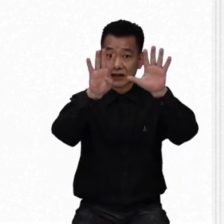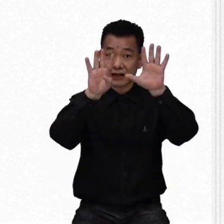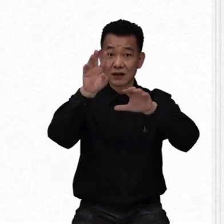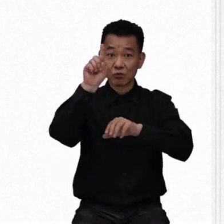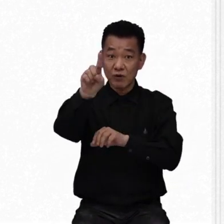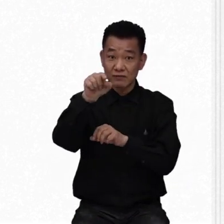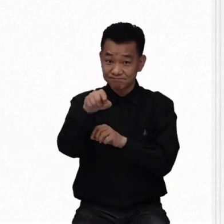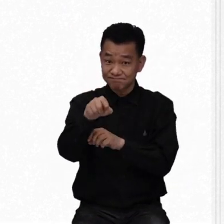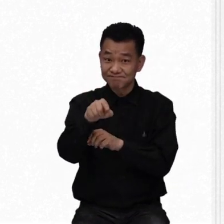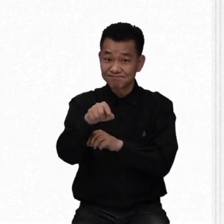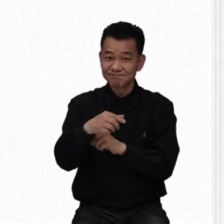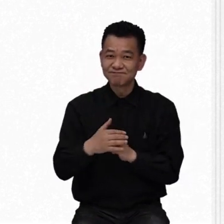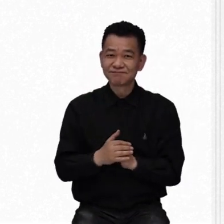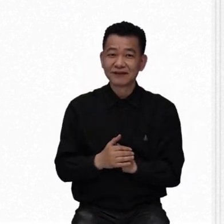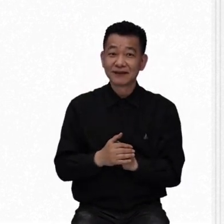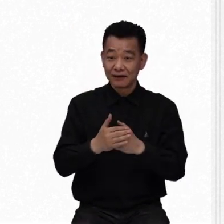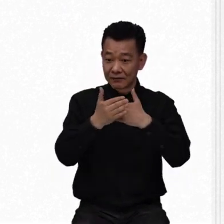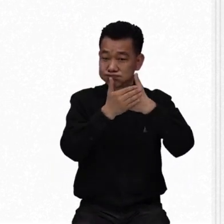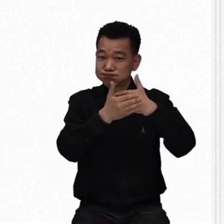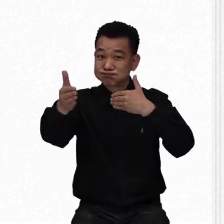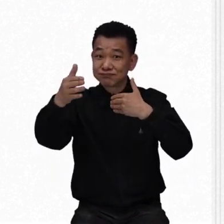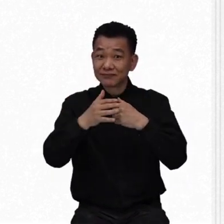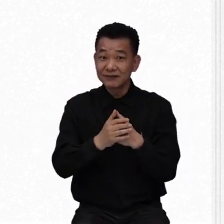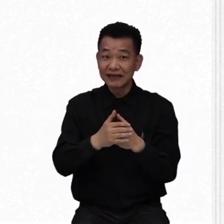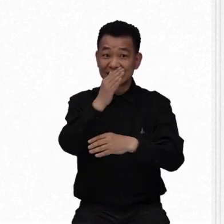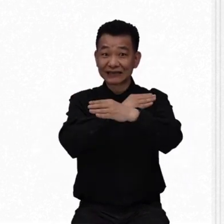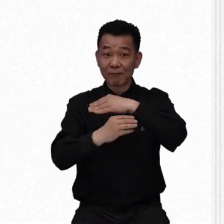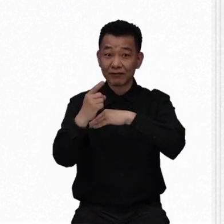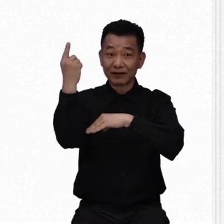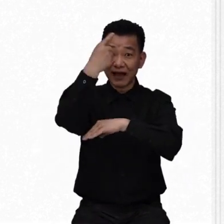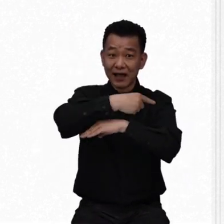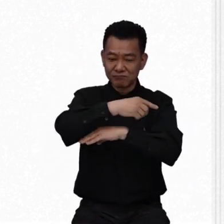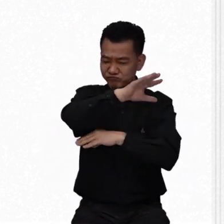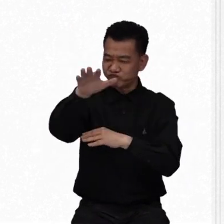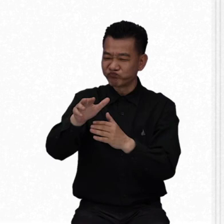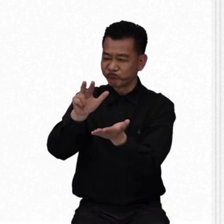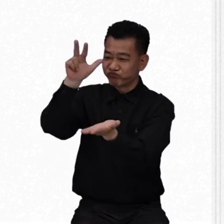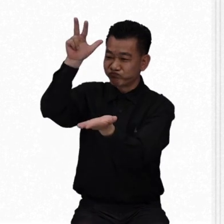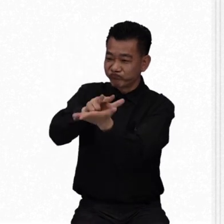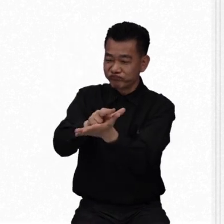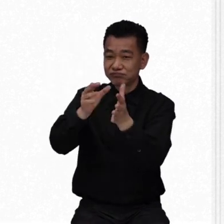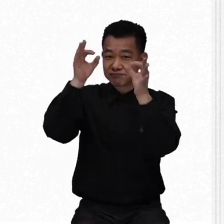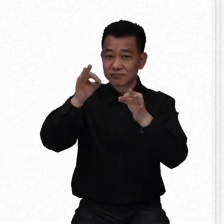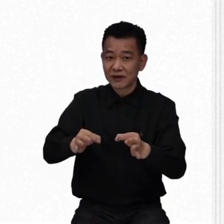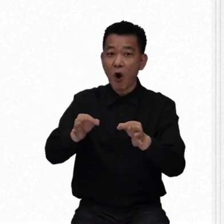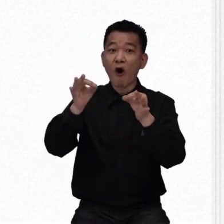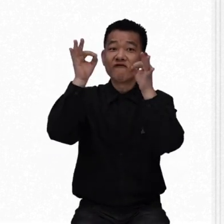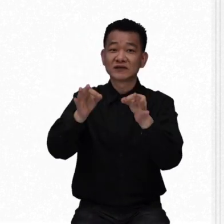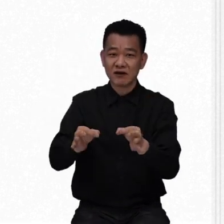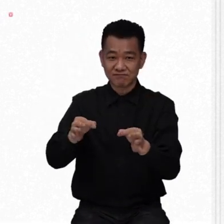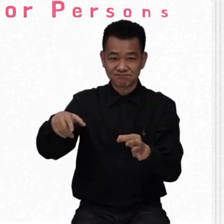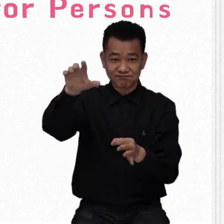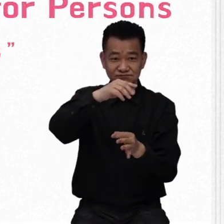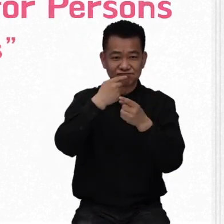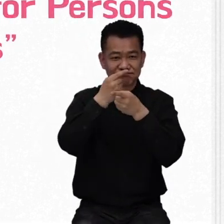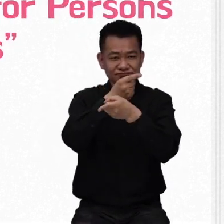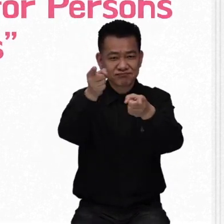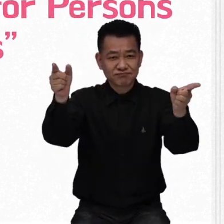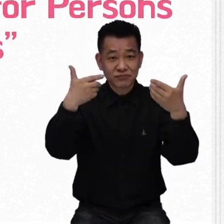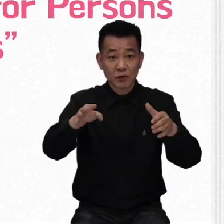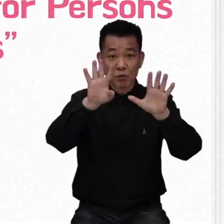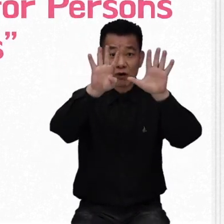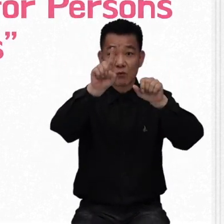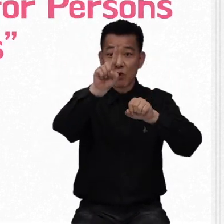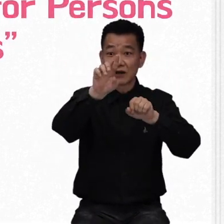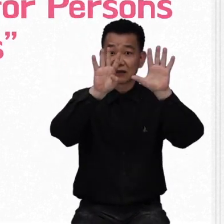1991, the Day of Persons with Disabilities was designated as a national commemoration day, and in 1998, the Charter of